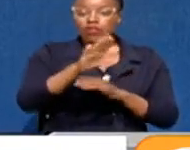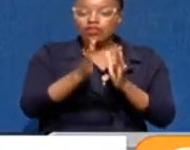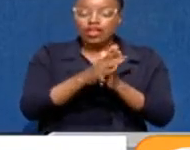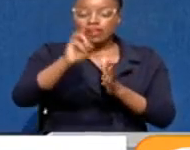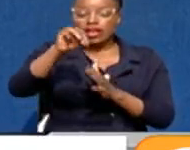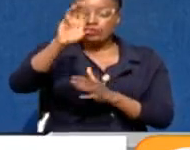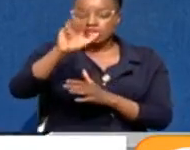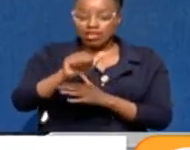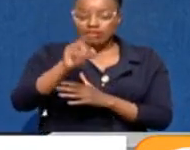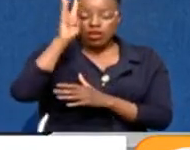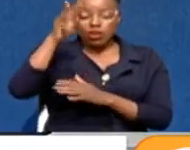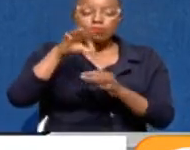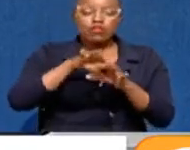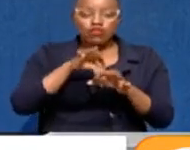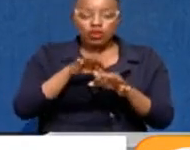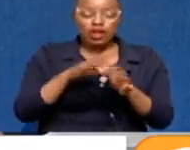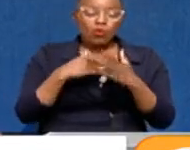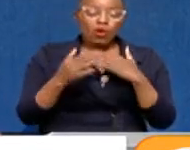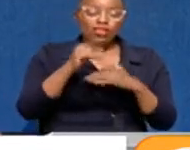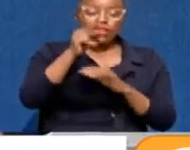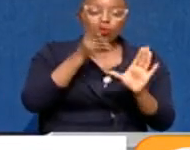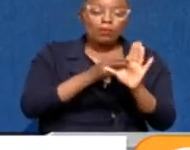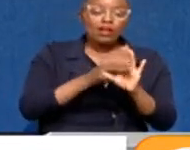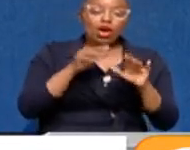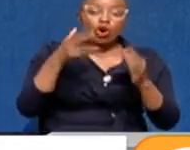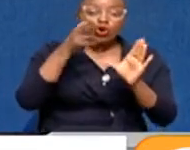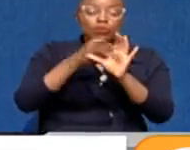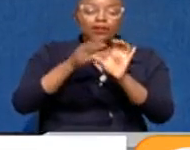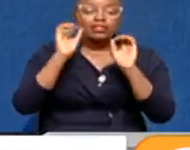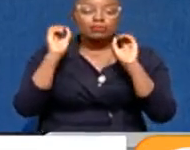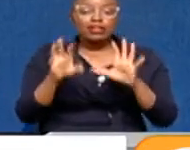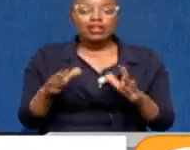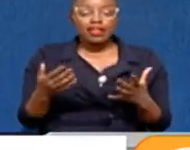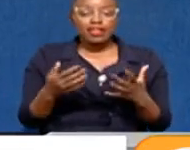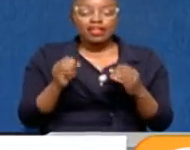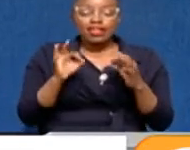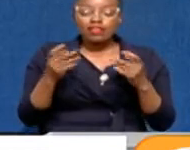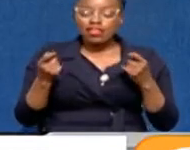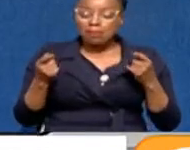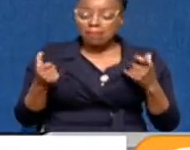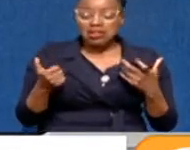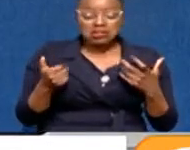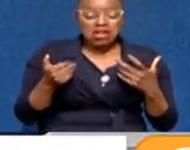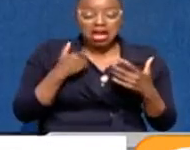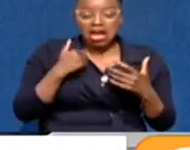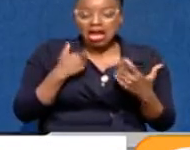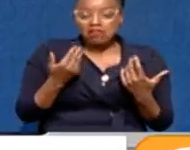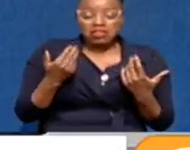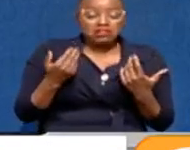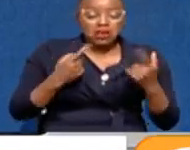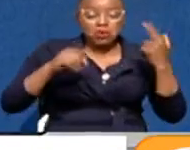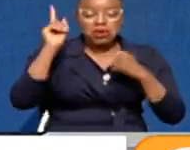and MCAs will be elected whether you participate or not. Should the minority end up having their